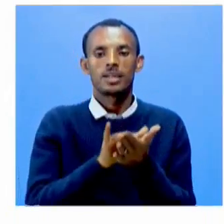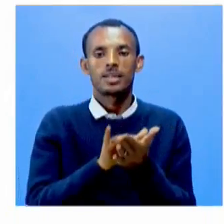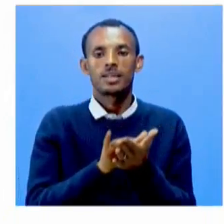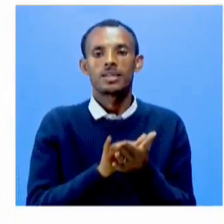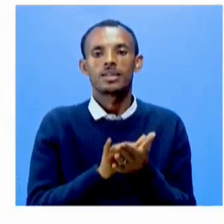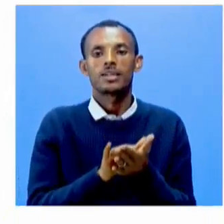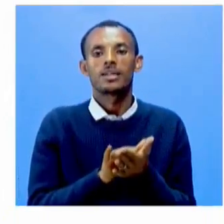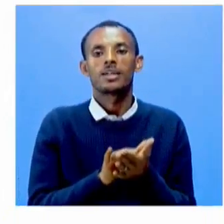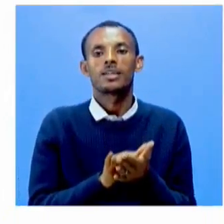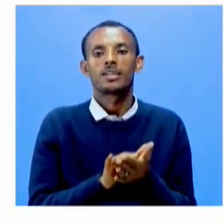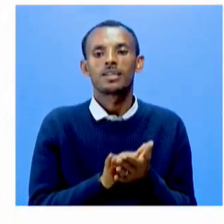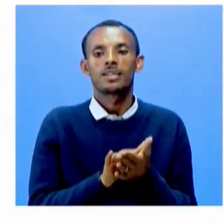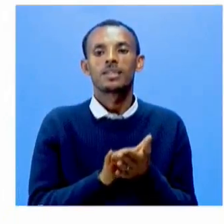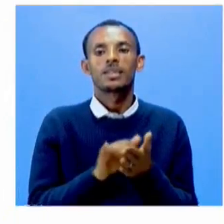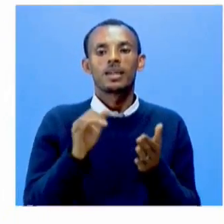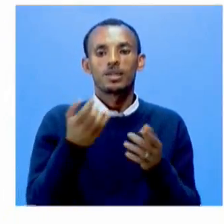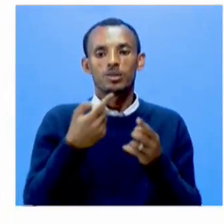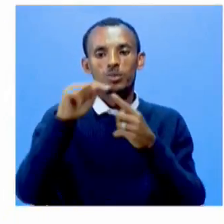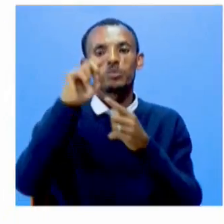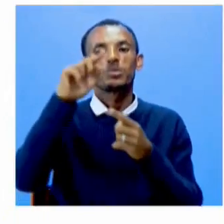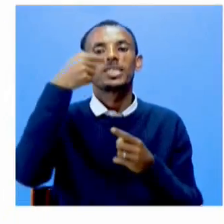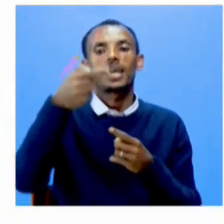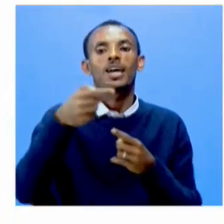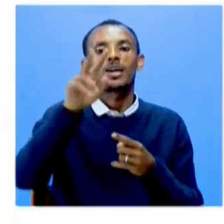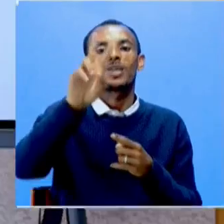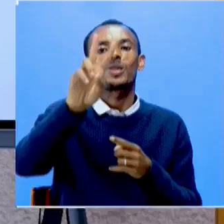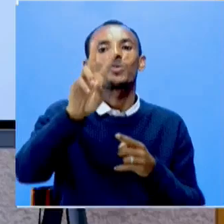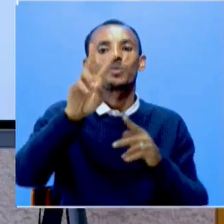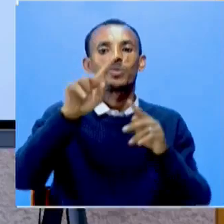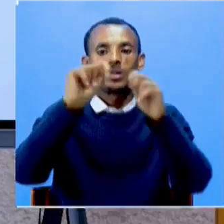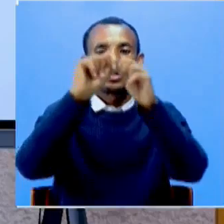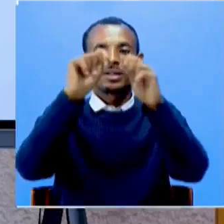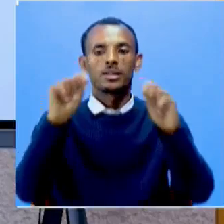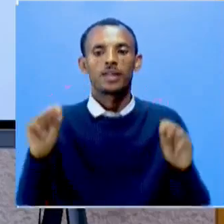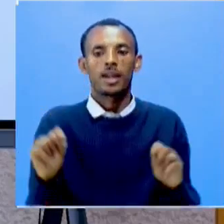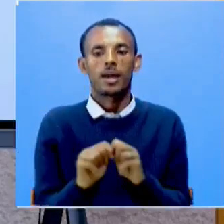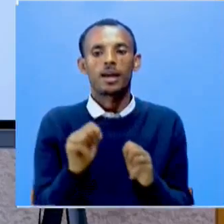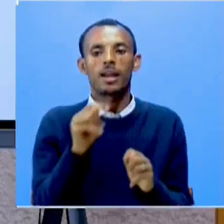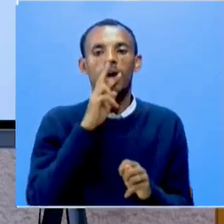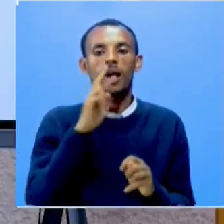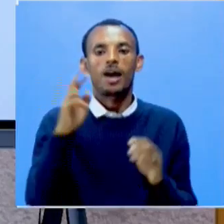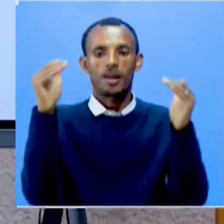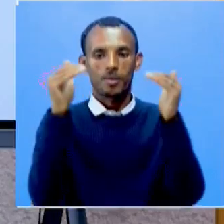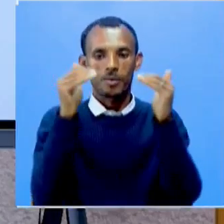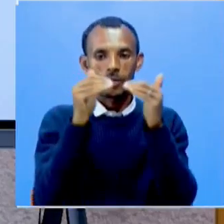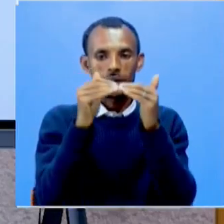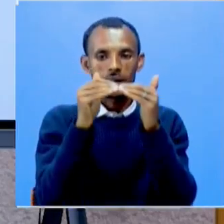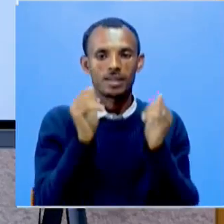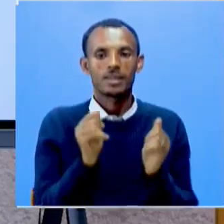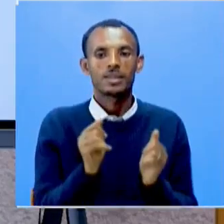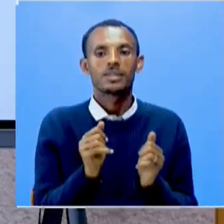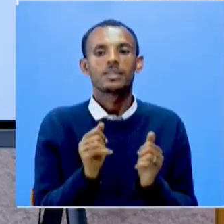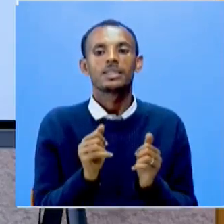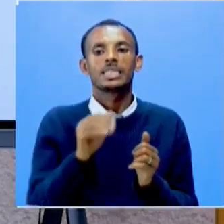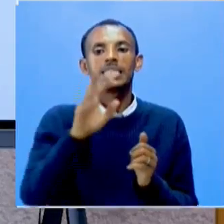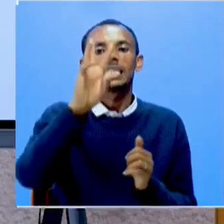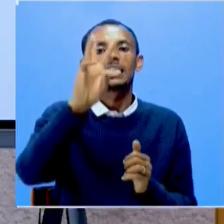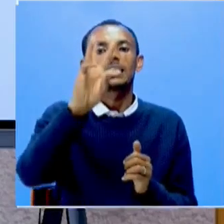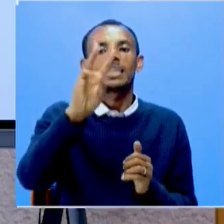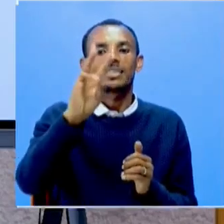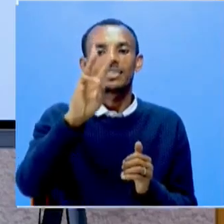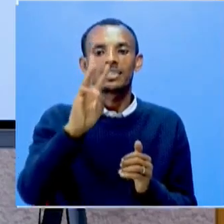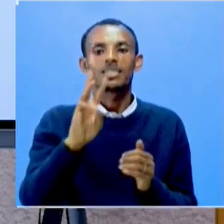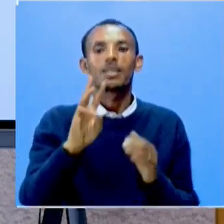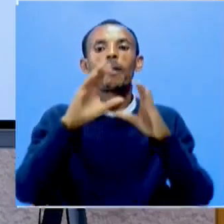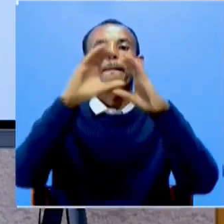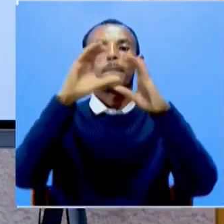order to say two triangles are congruent, the 6 corresponding